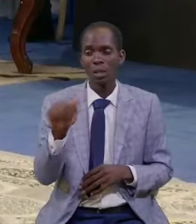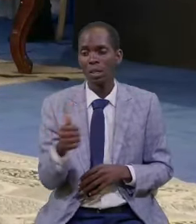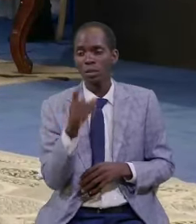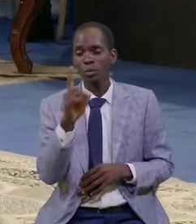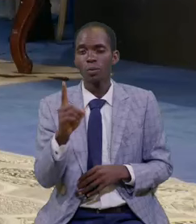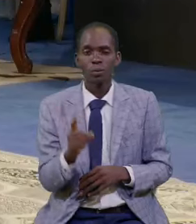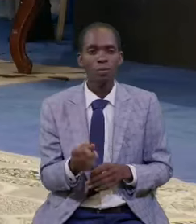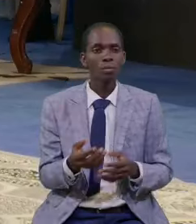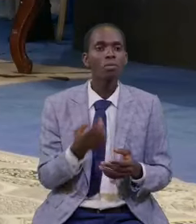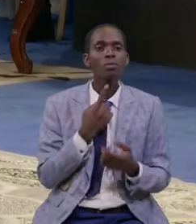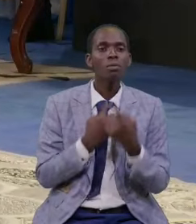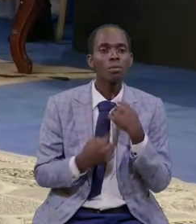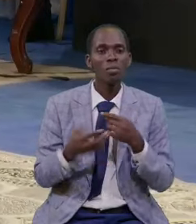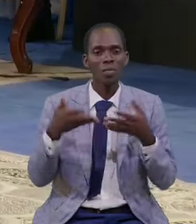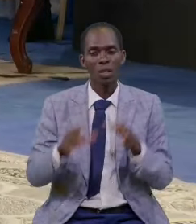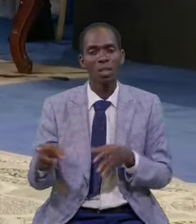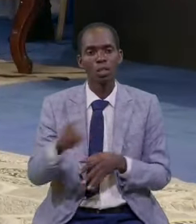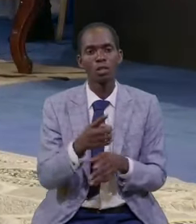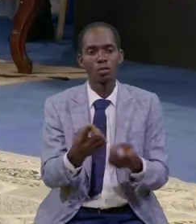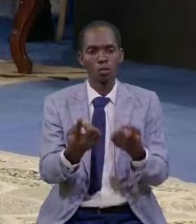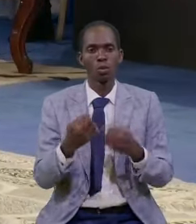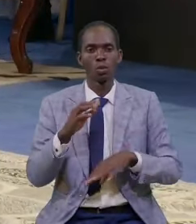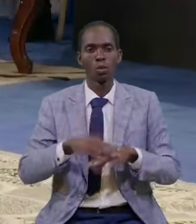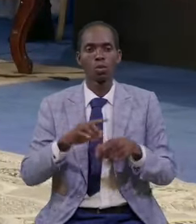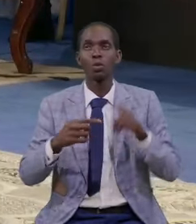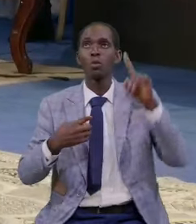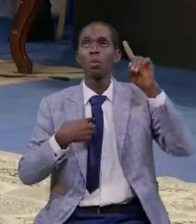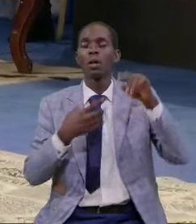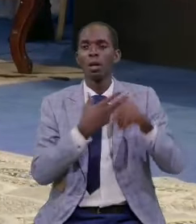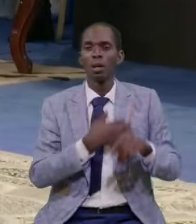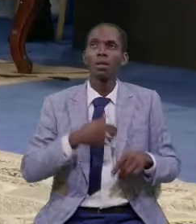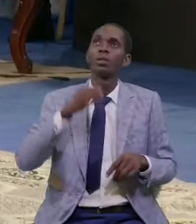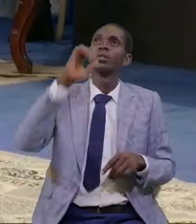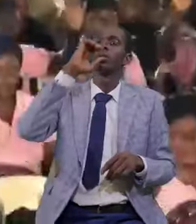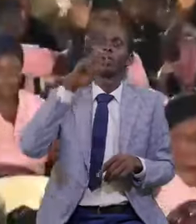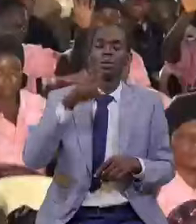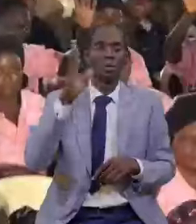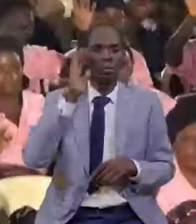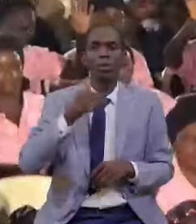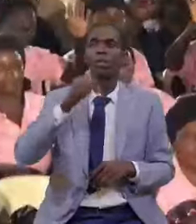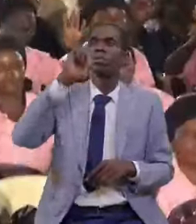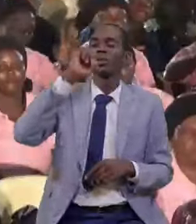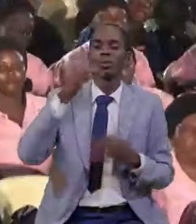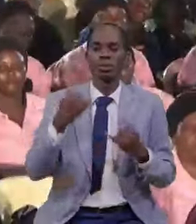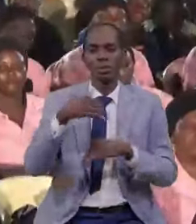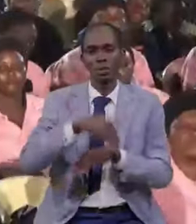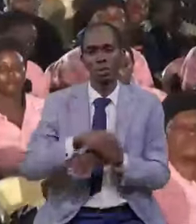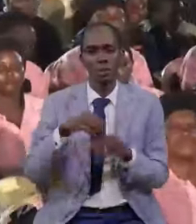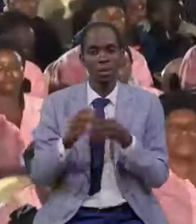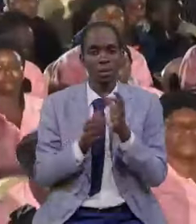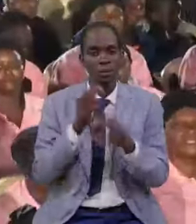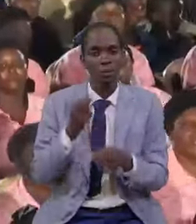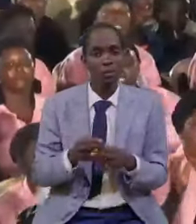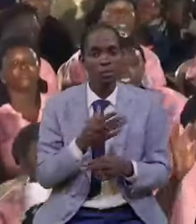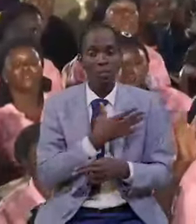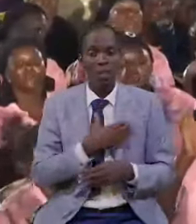me and drink. You will drink tonight. And the power of the Lord was said to